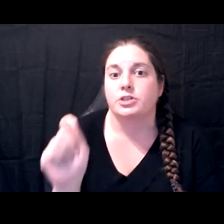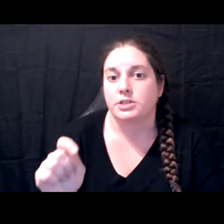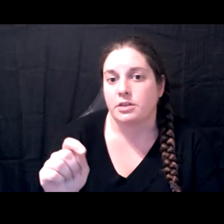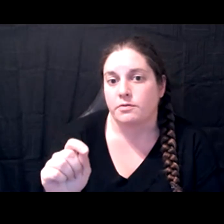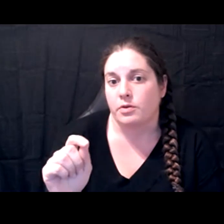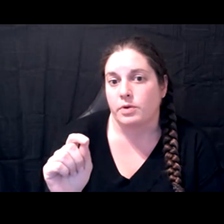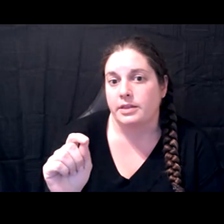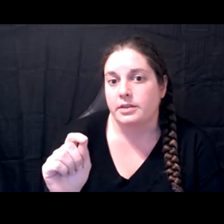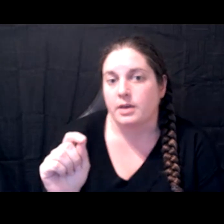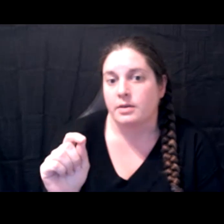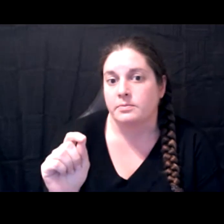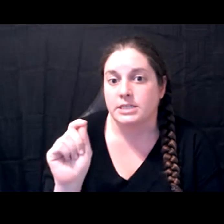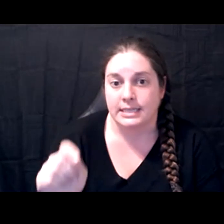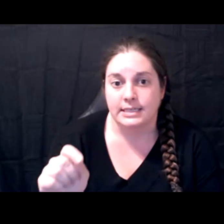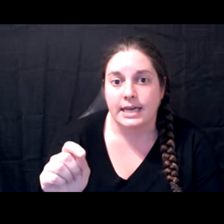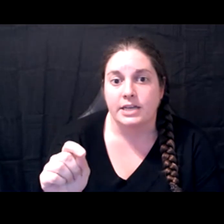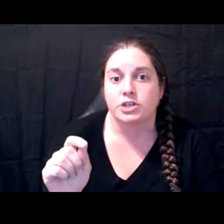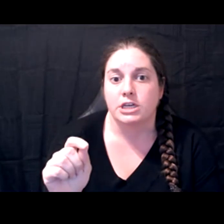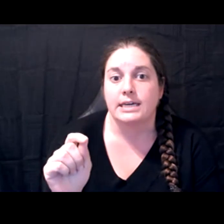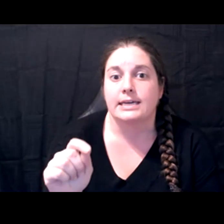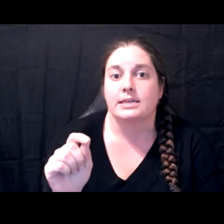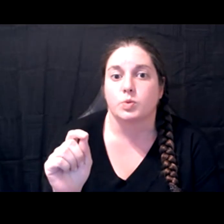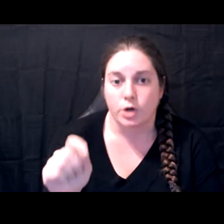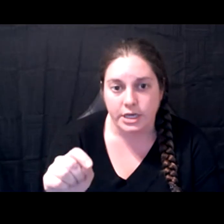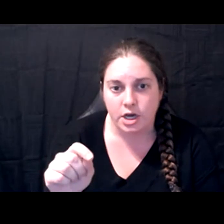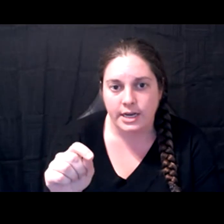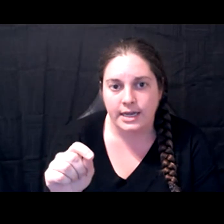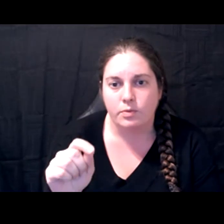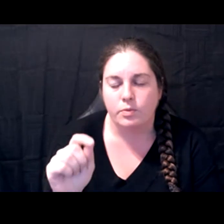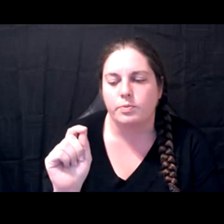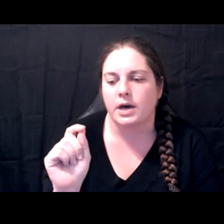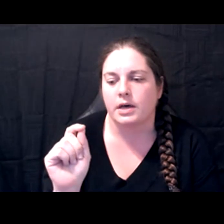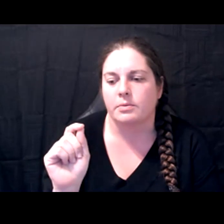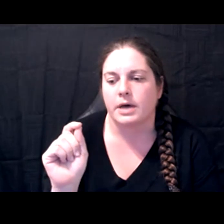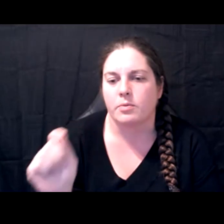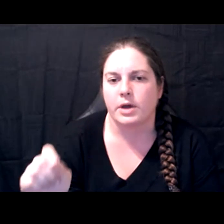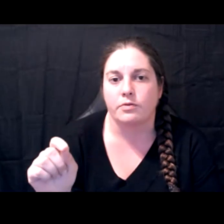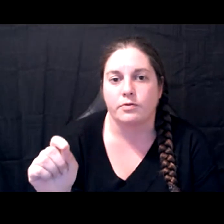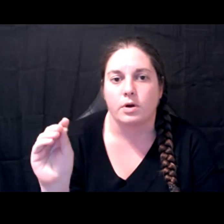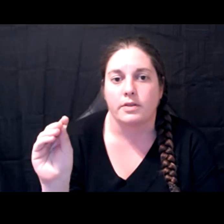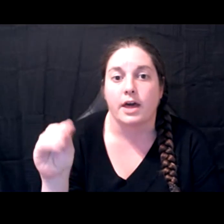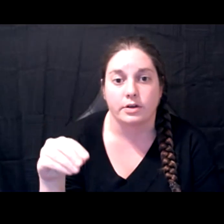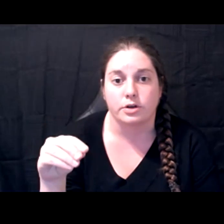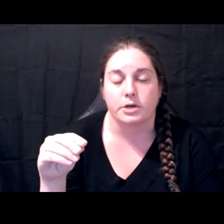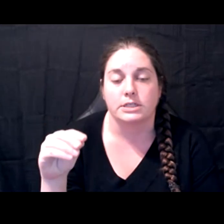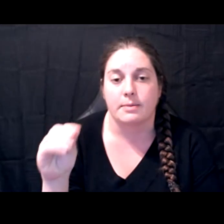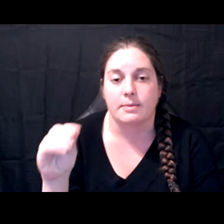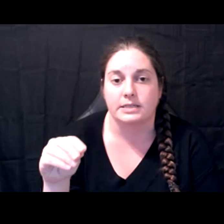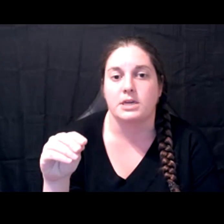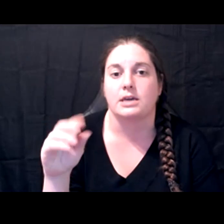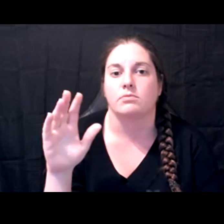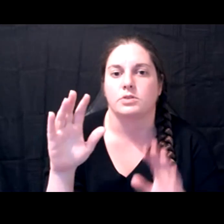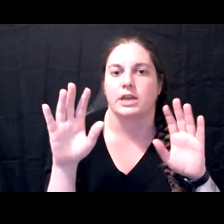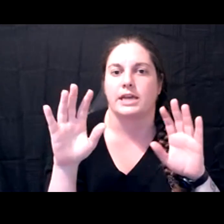I was just on the phone with No. Jacinta, and she is working on it. Right. I'm waiting for the other interpreters to get back